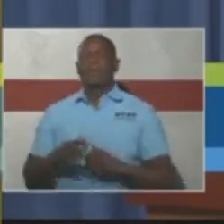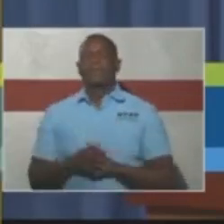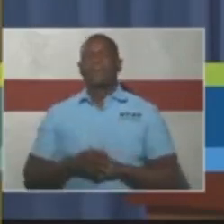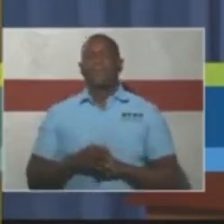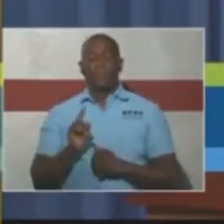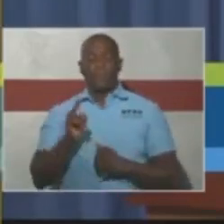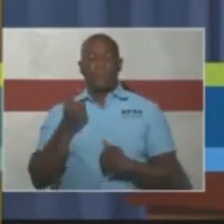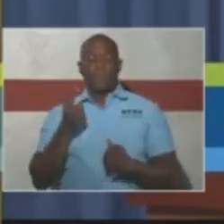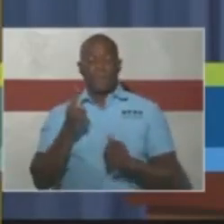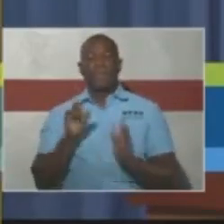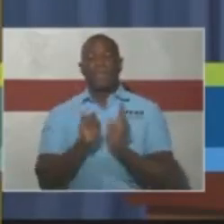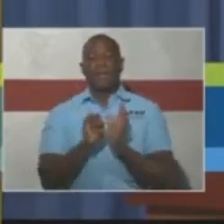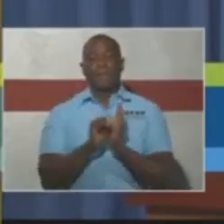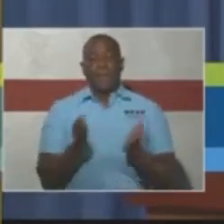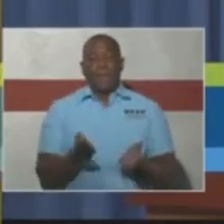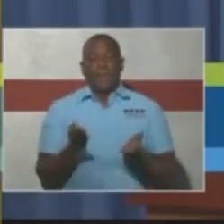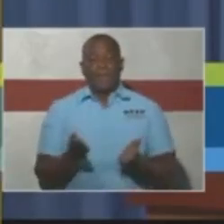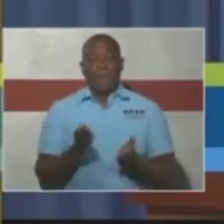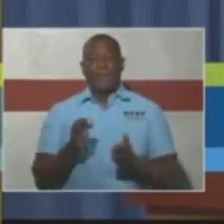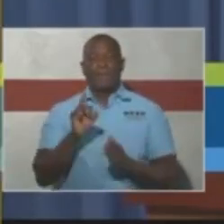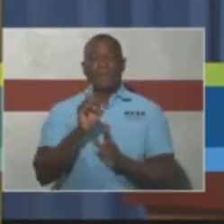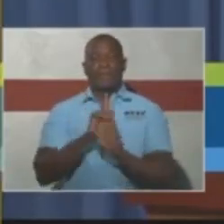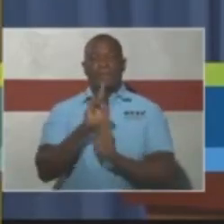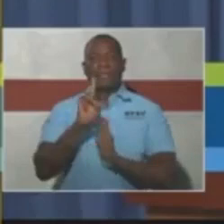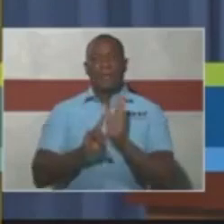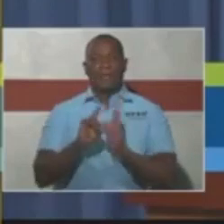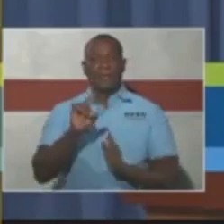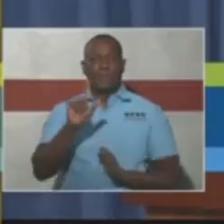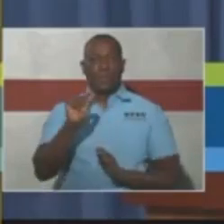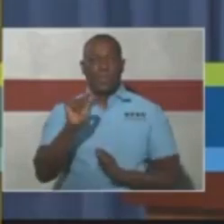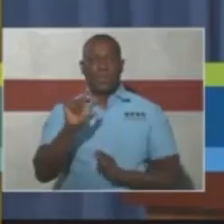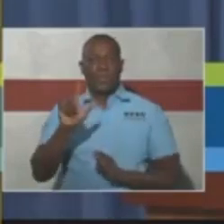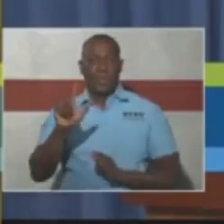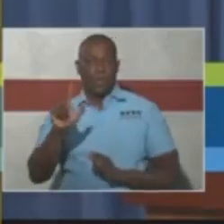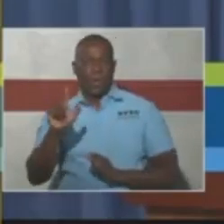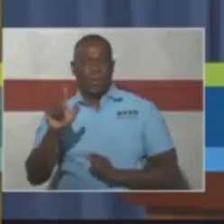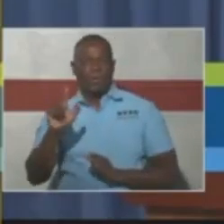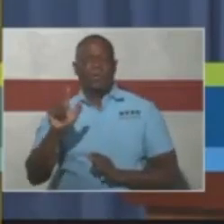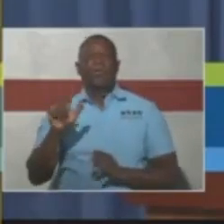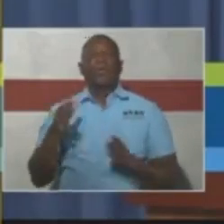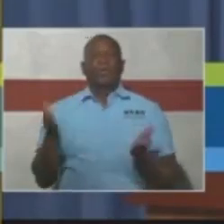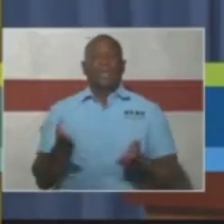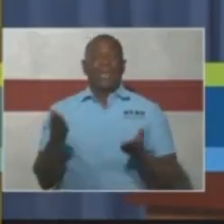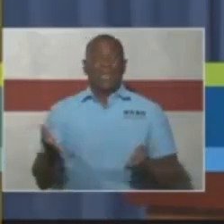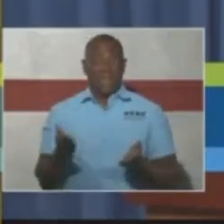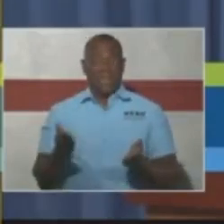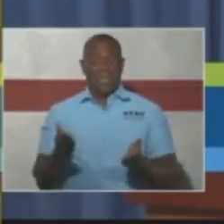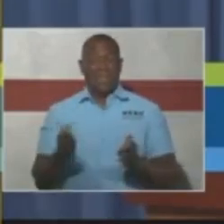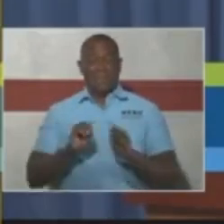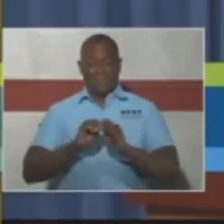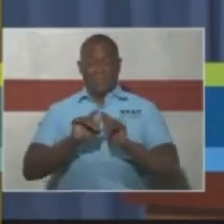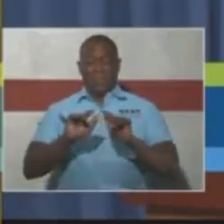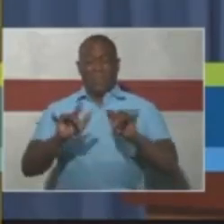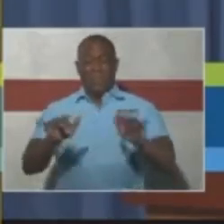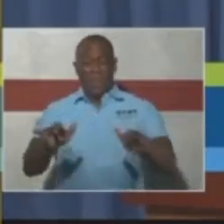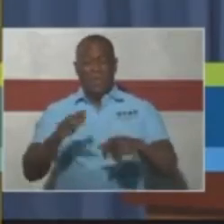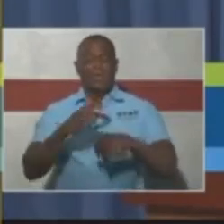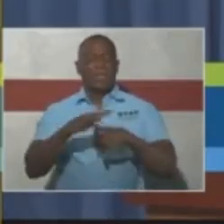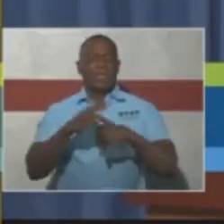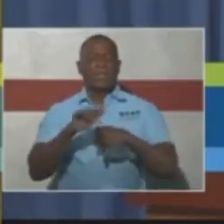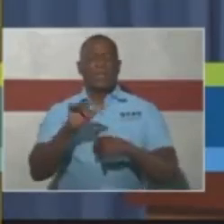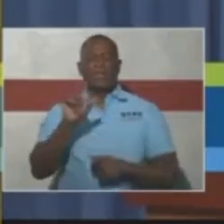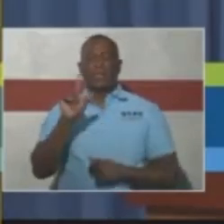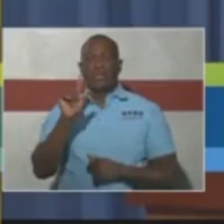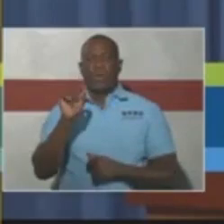December 2021, and it's been dominant since early 2022. To date, of all those subvariants that